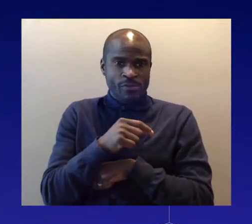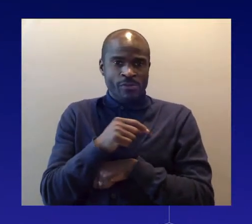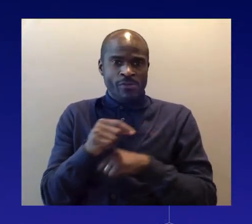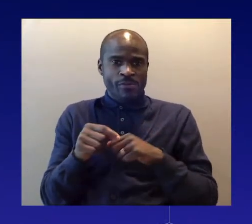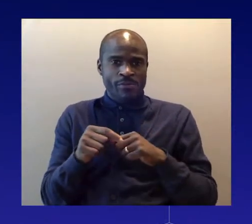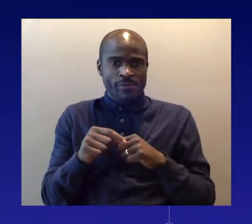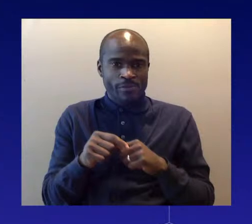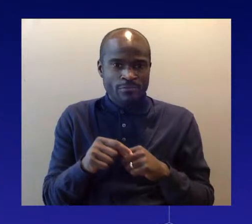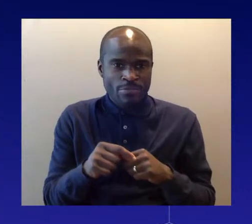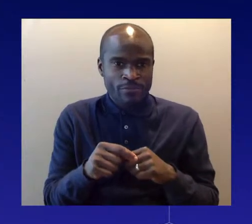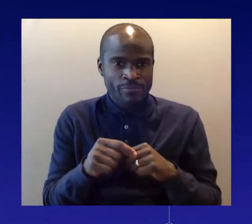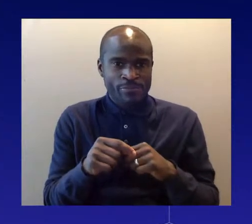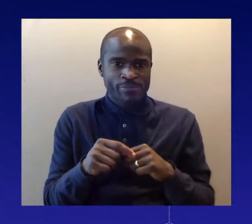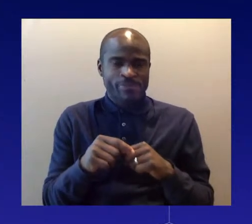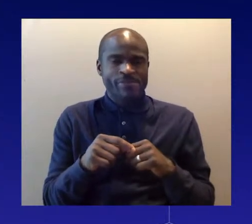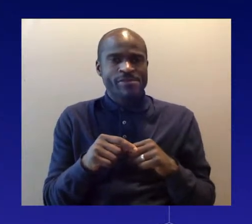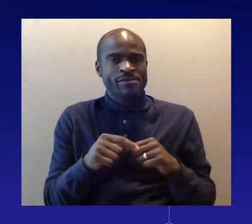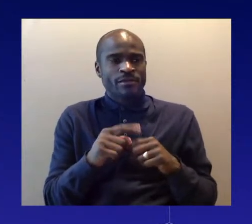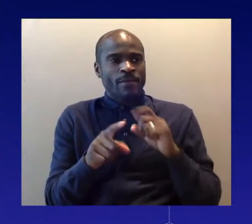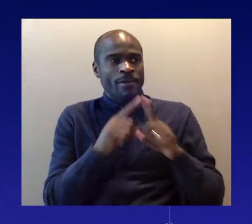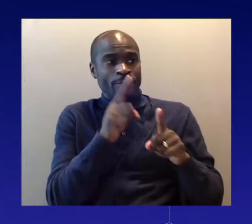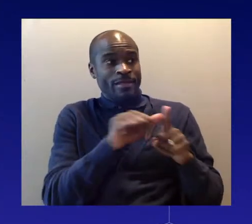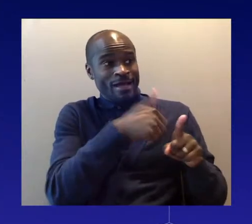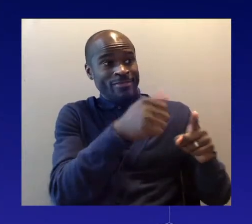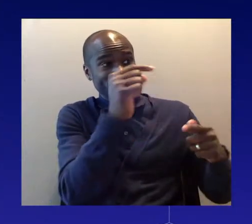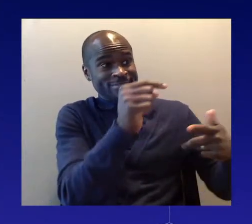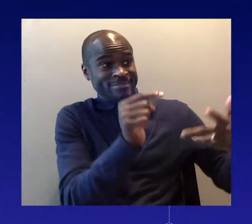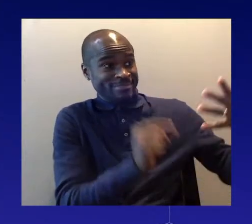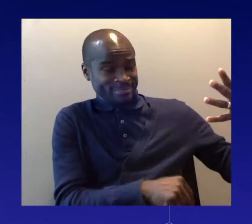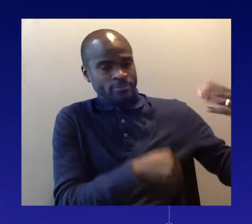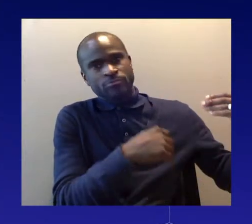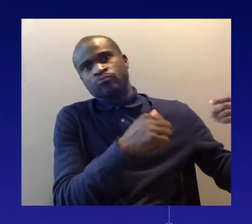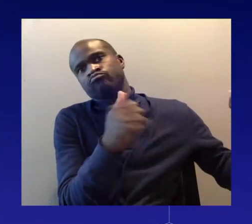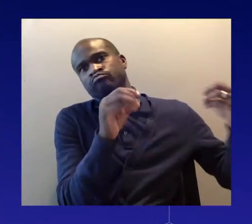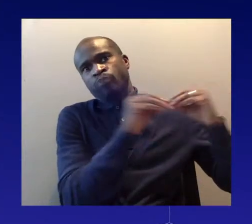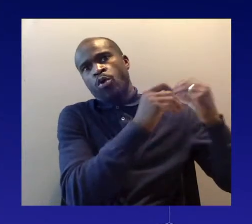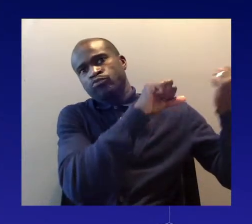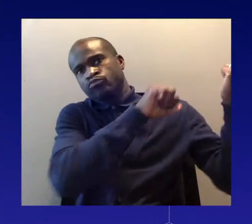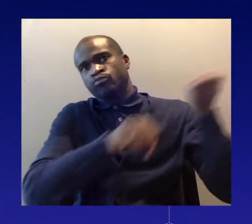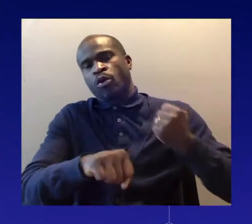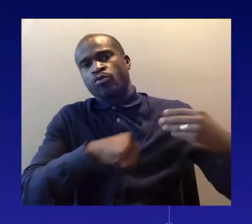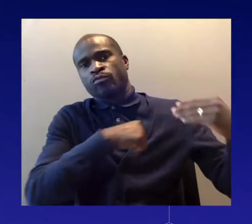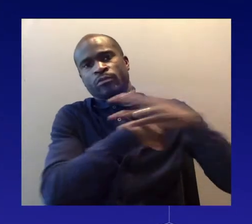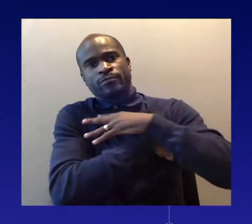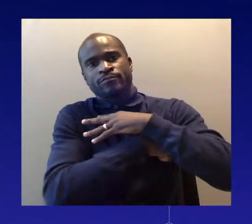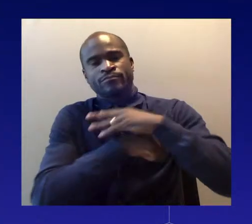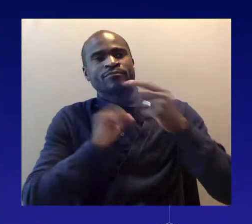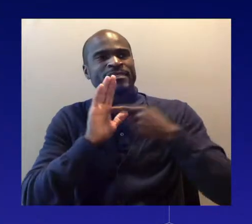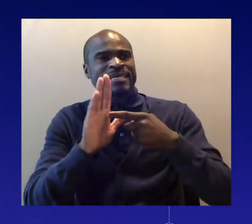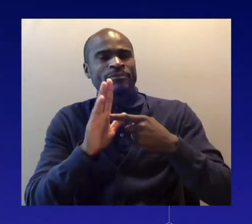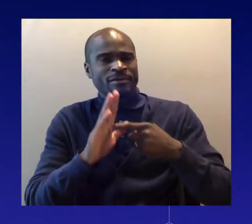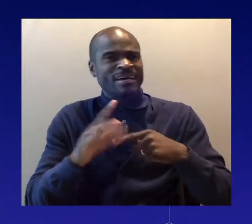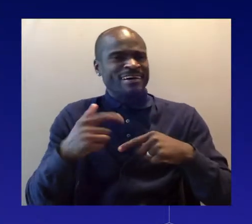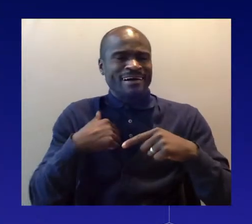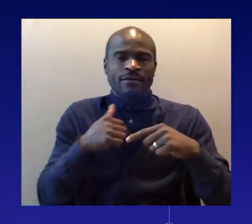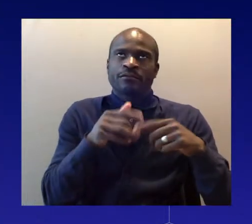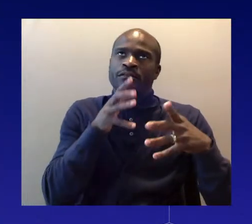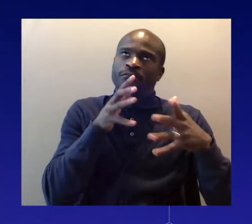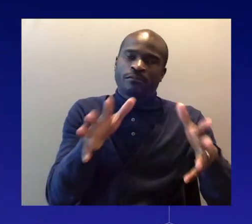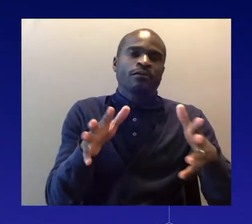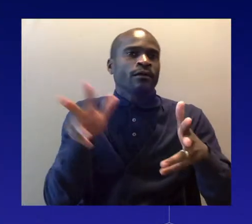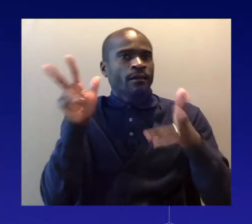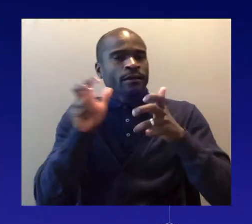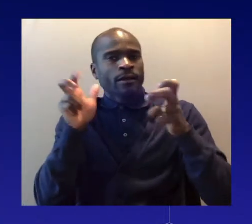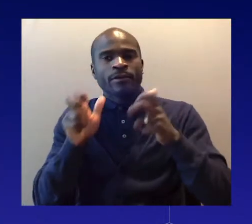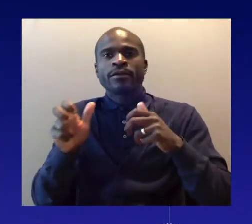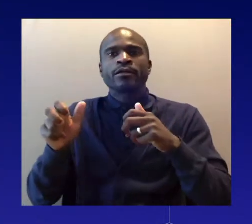do worse with prostate cancer because they're African-Americans, without recognizing that the structures, right, the particulate matters that they're associated with, the stress